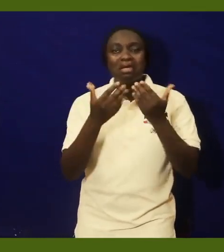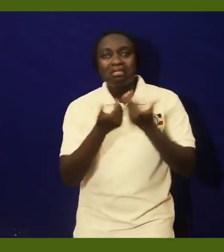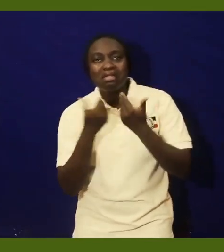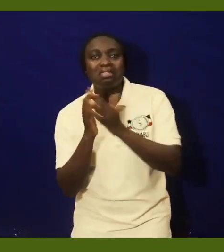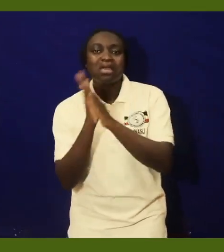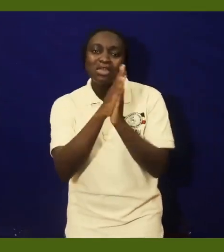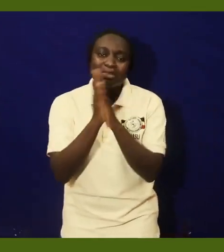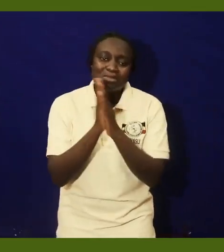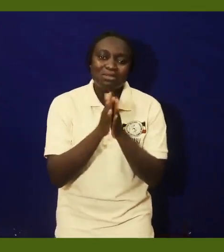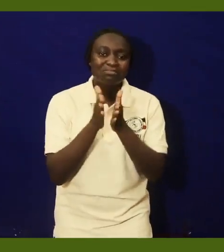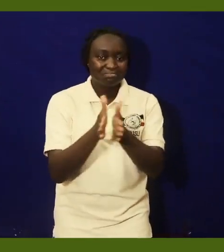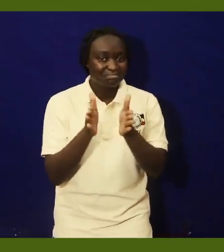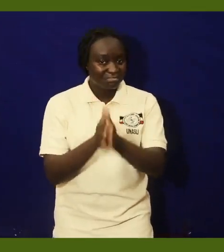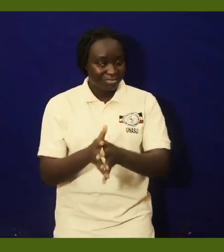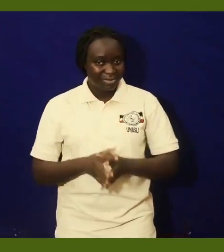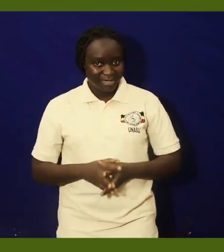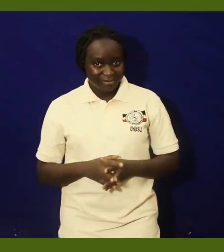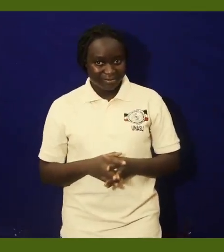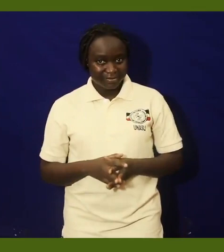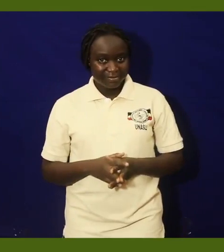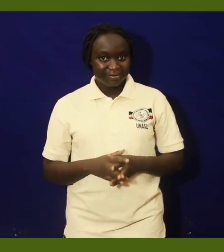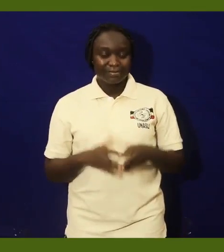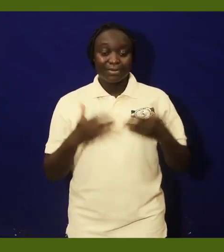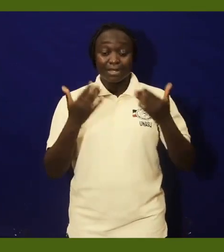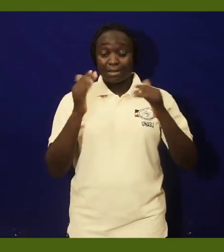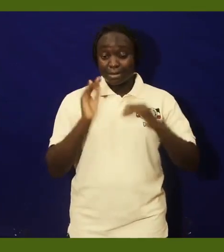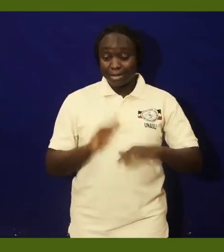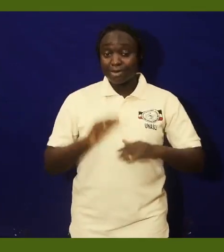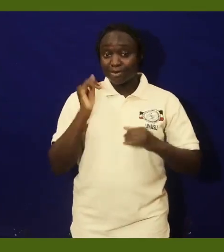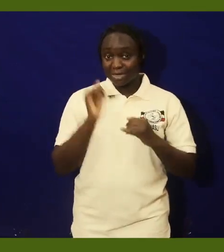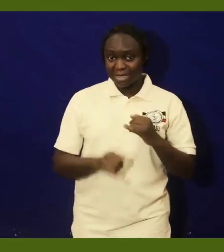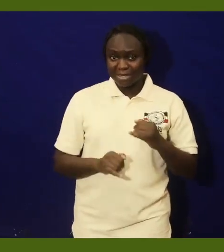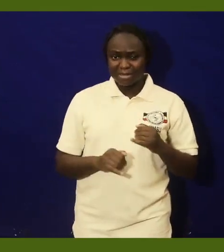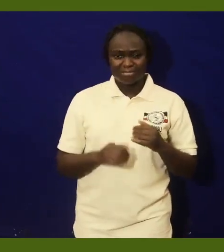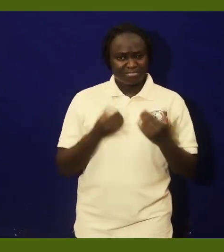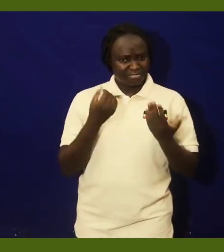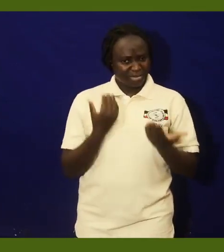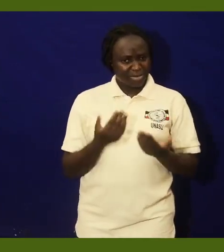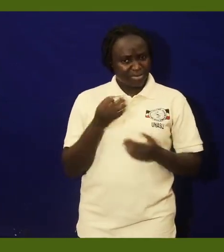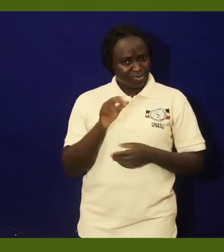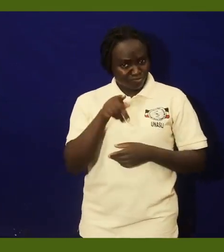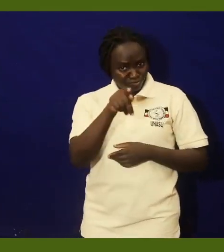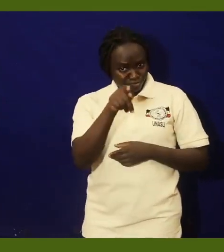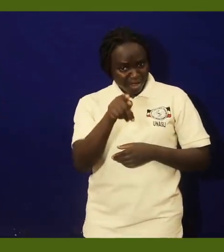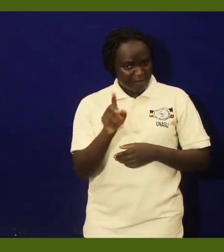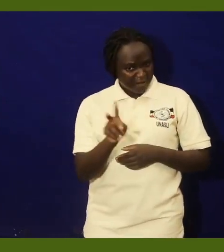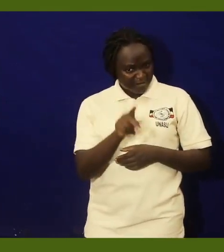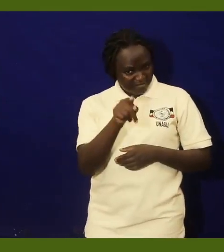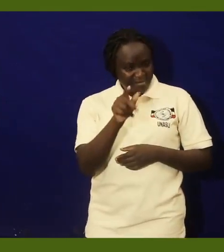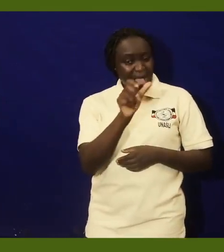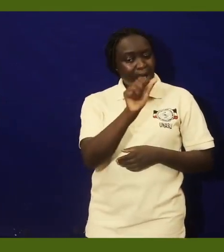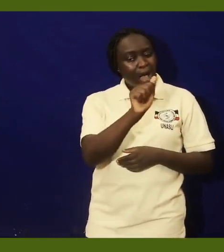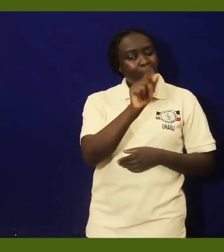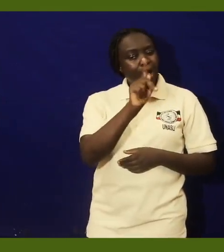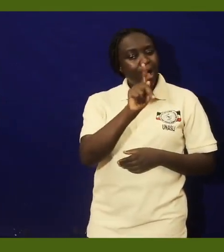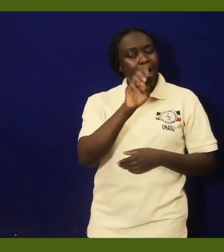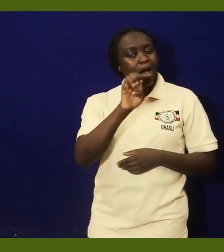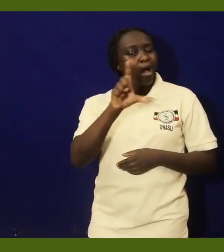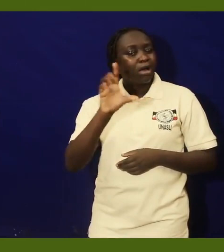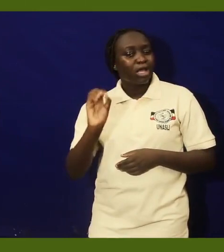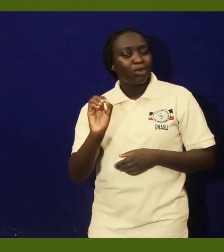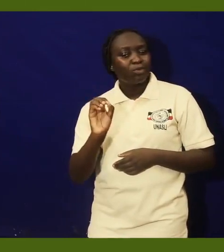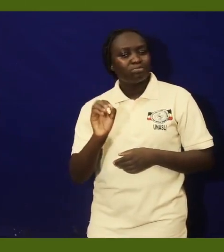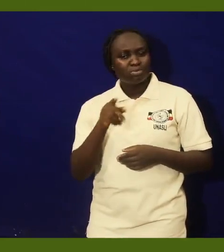The last question. If you were Akelo, what would you do for